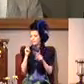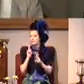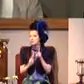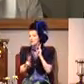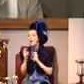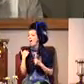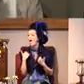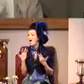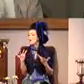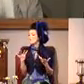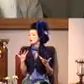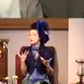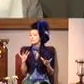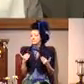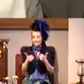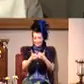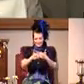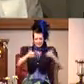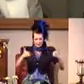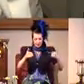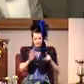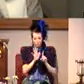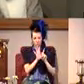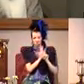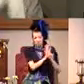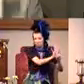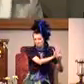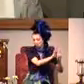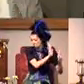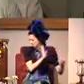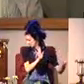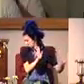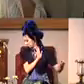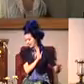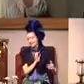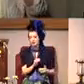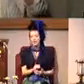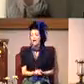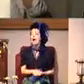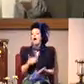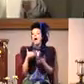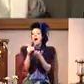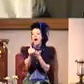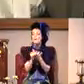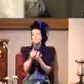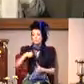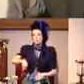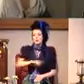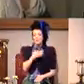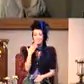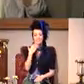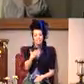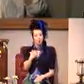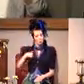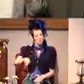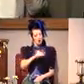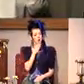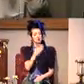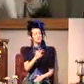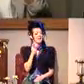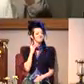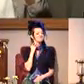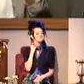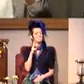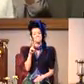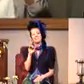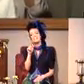have ostracized us because of. All those things that so often I think that we are really good at this victim